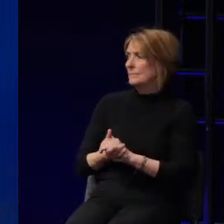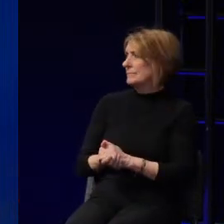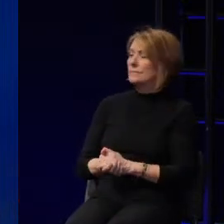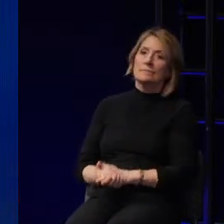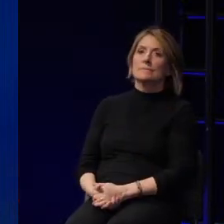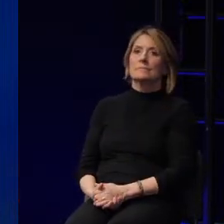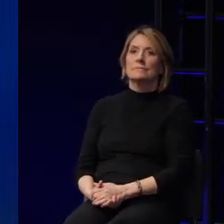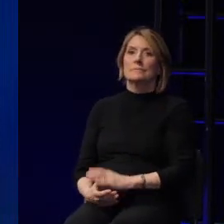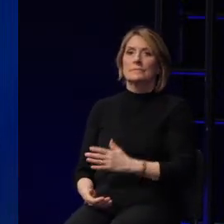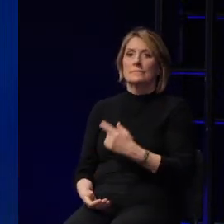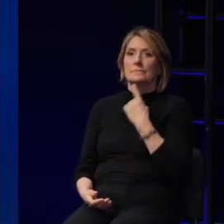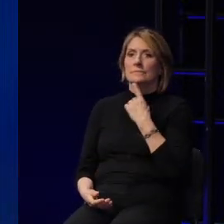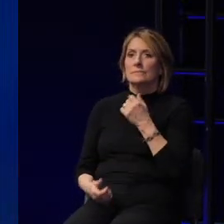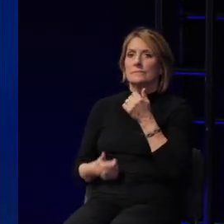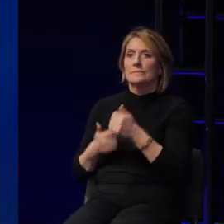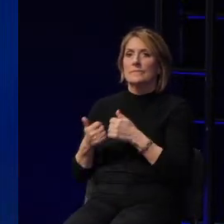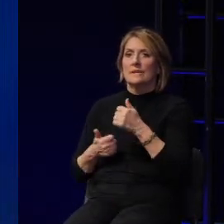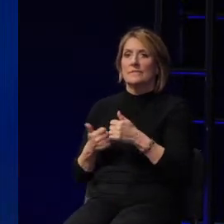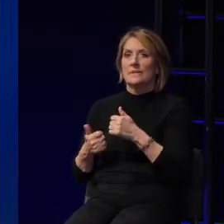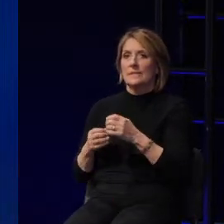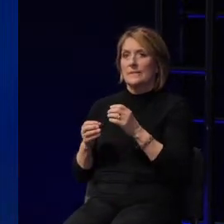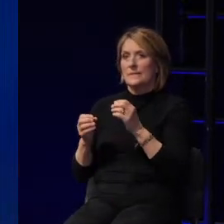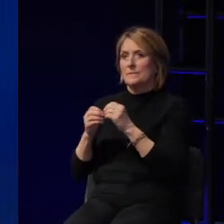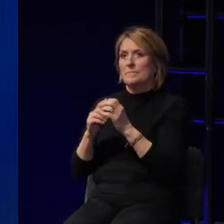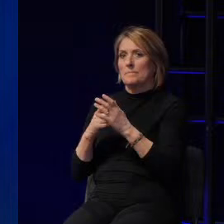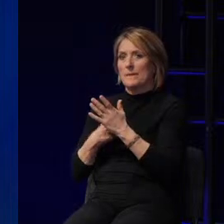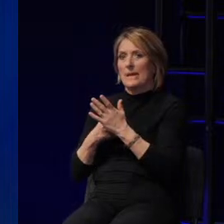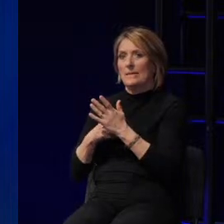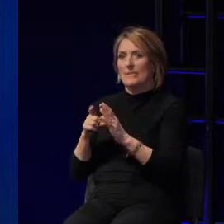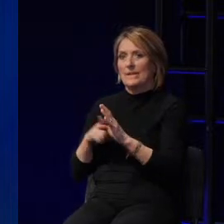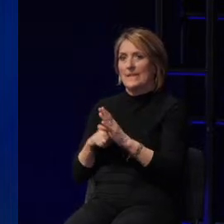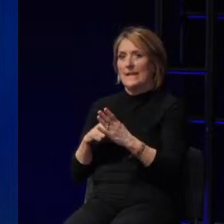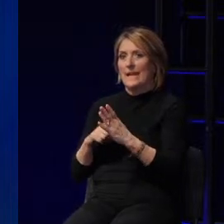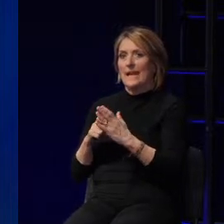I just want to say my favourite on the panel is Barry Ackroyd. No.